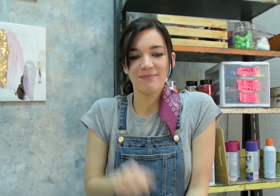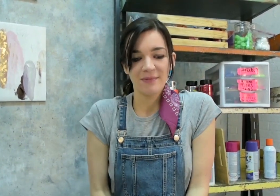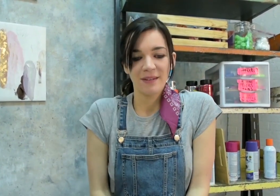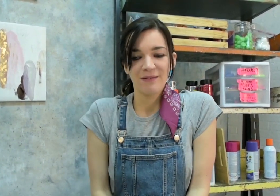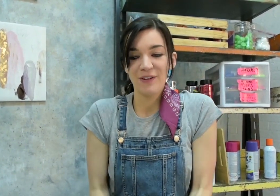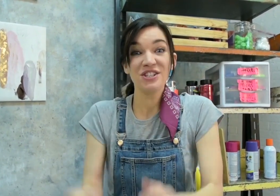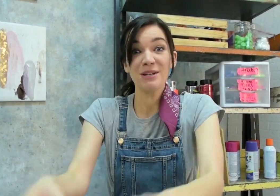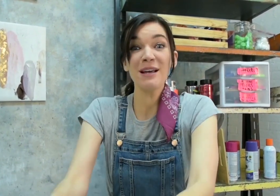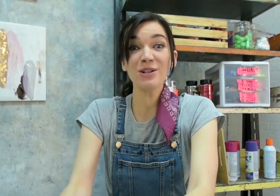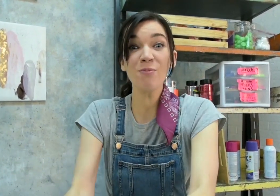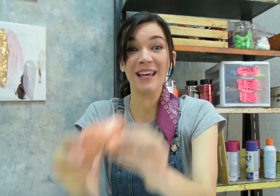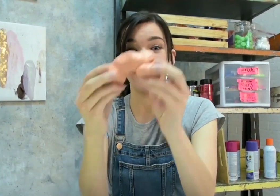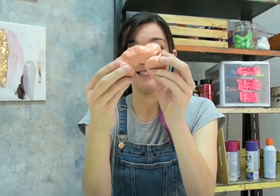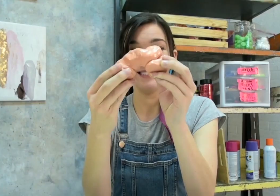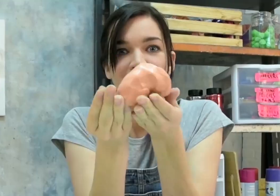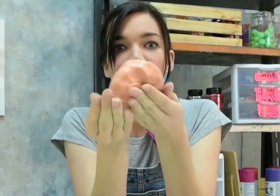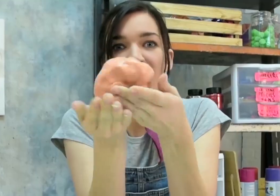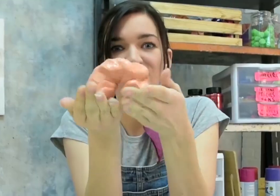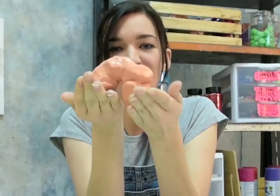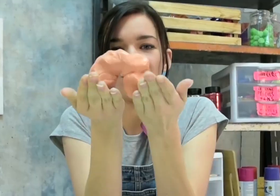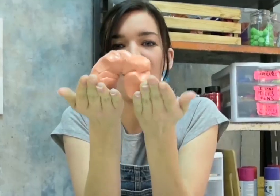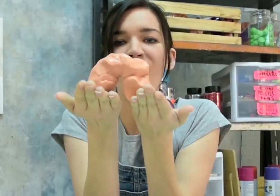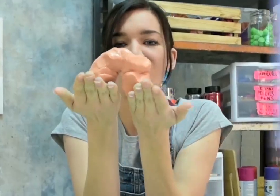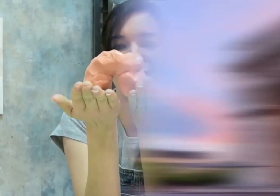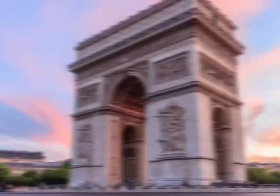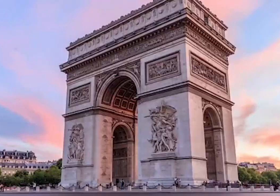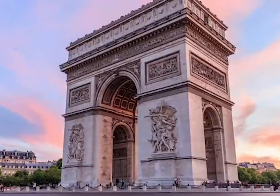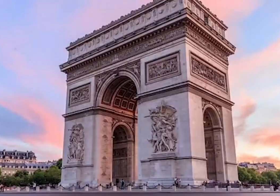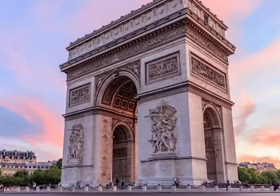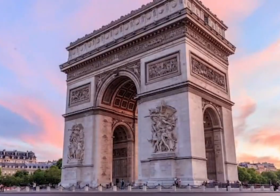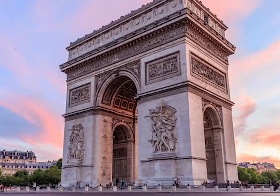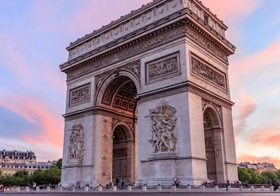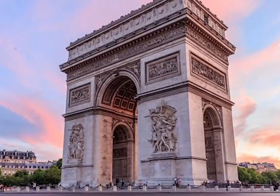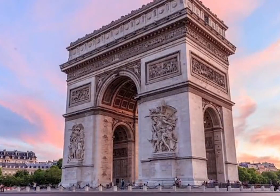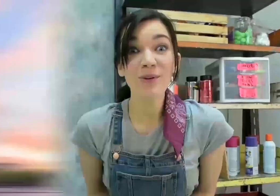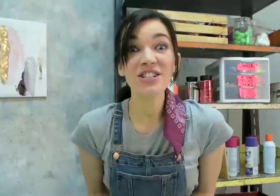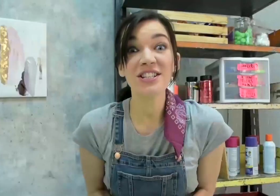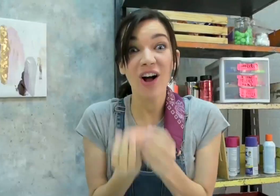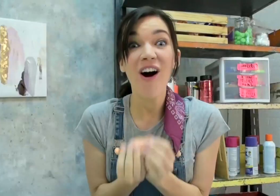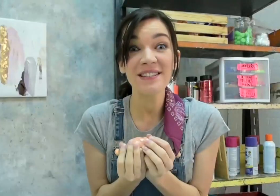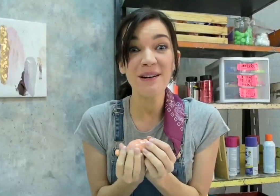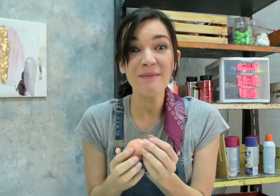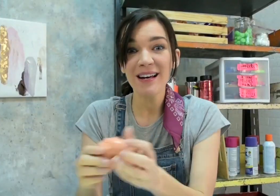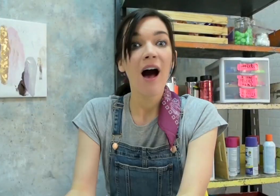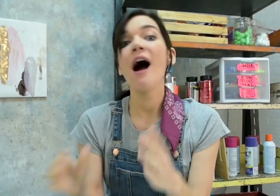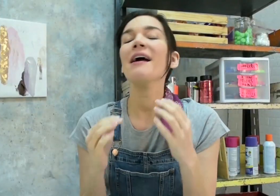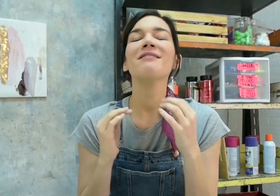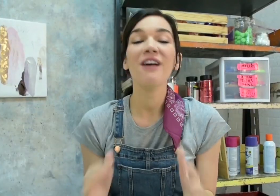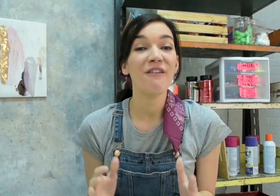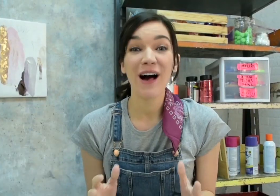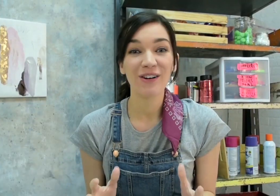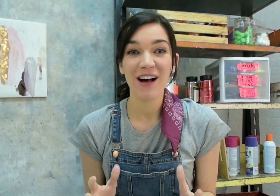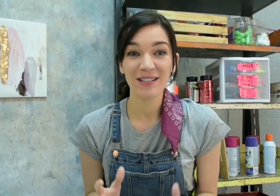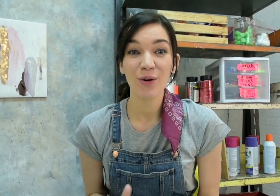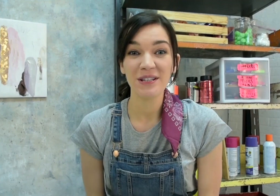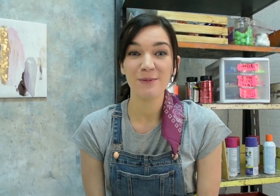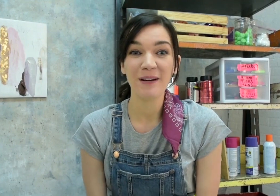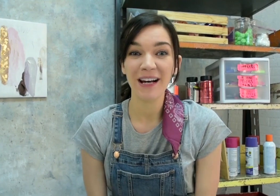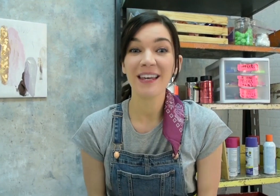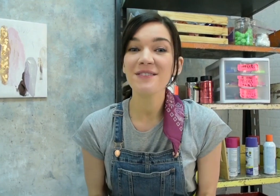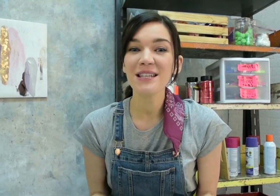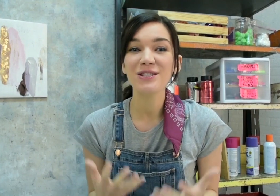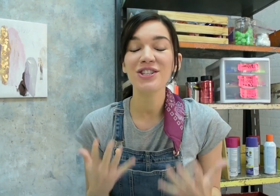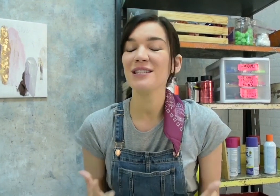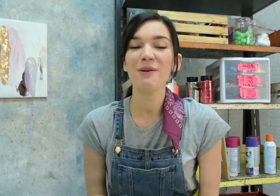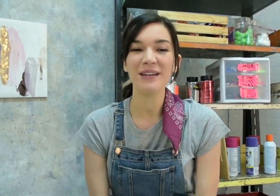was just finishing my sculpting. Arc de Triomphe! Wasn't today's story just awesome? I love how God's Holy